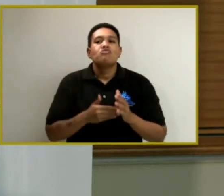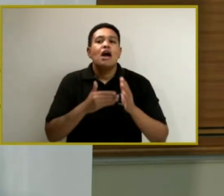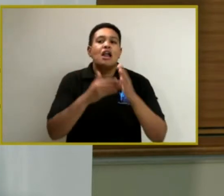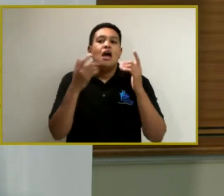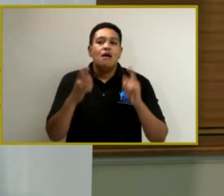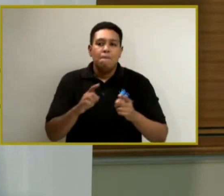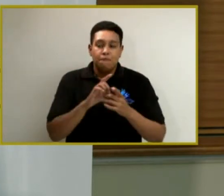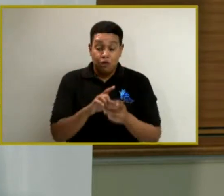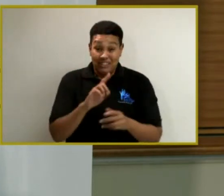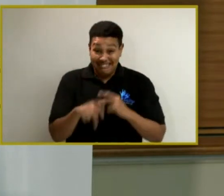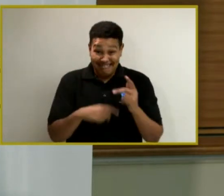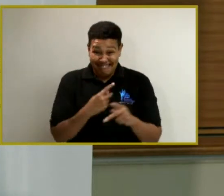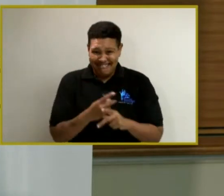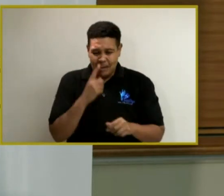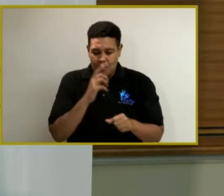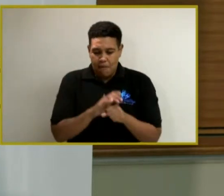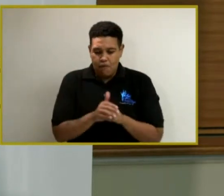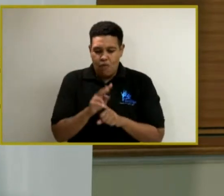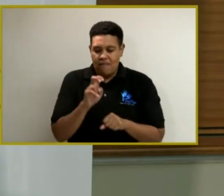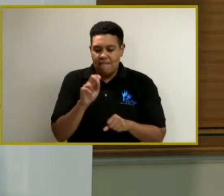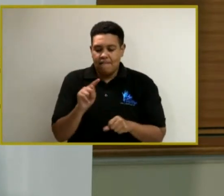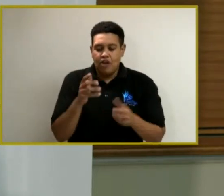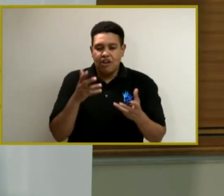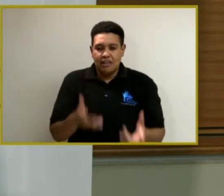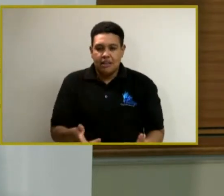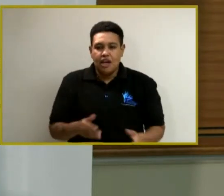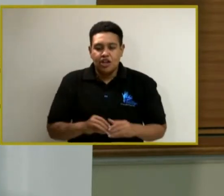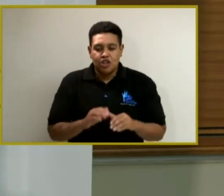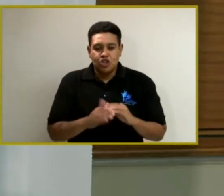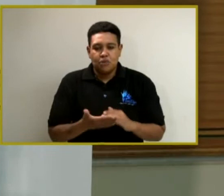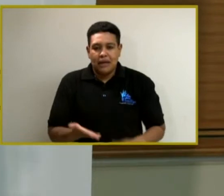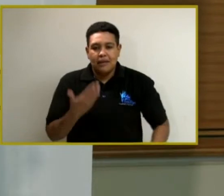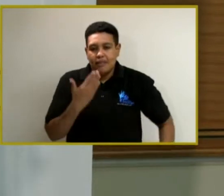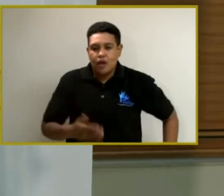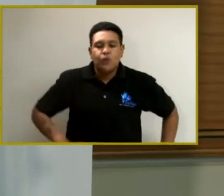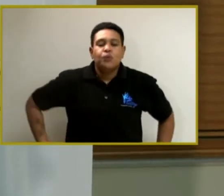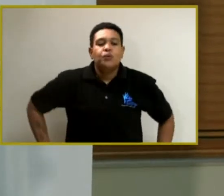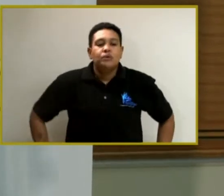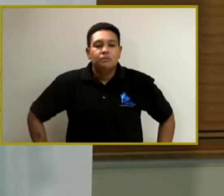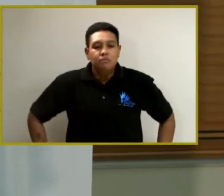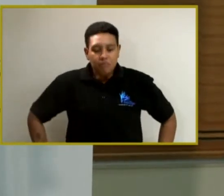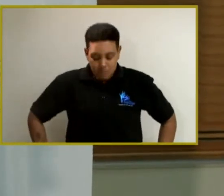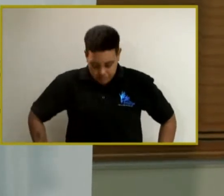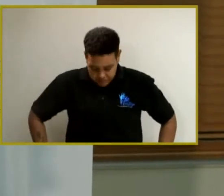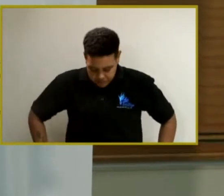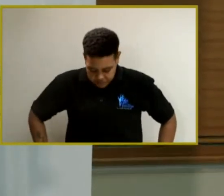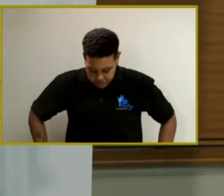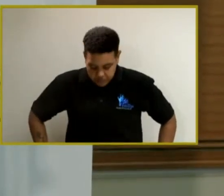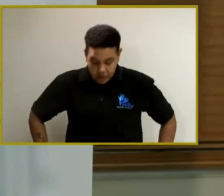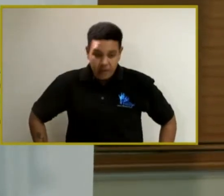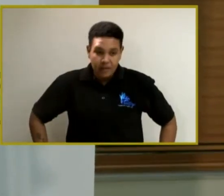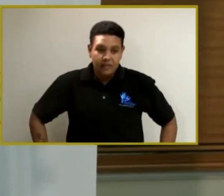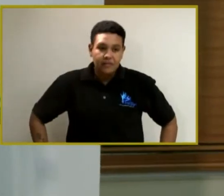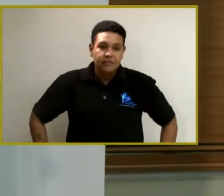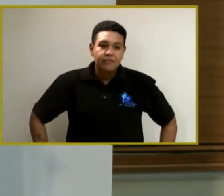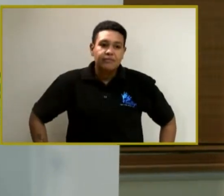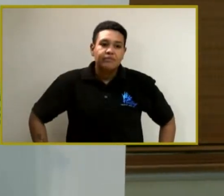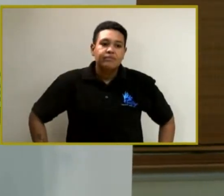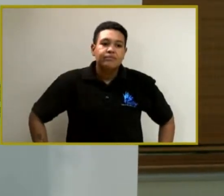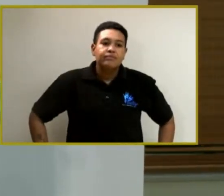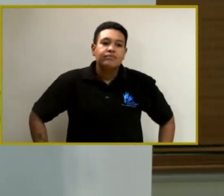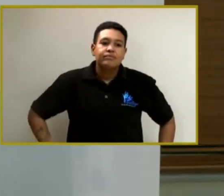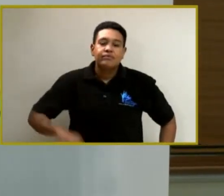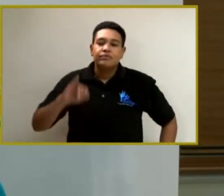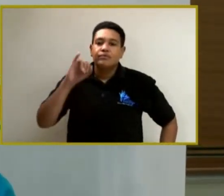in terms of the presence of any variants in country. Thank you very much, CMO. We're going to go to Jidana Murphy